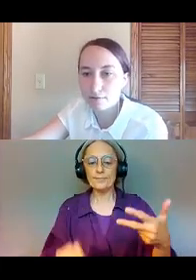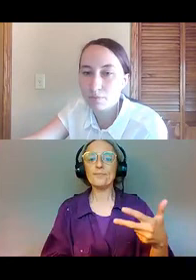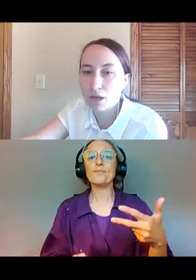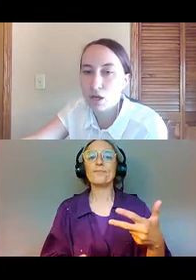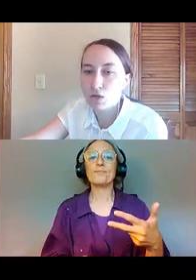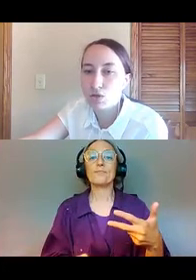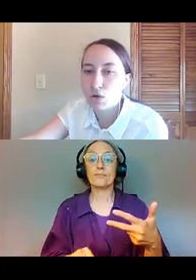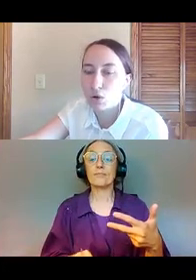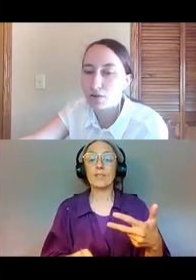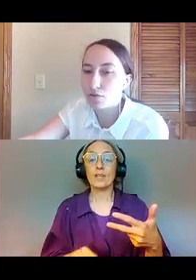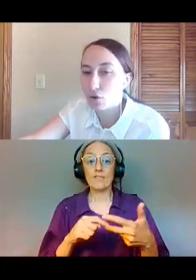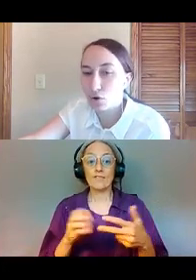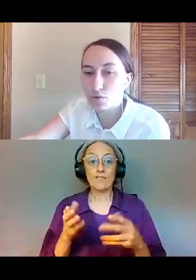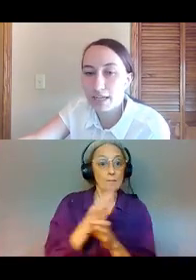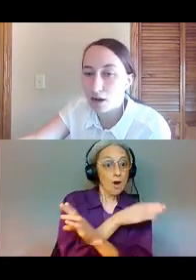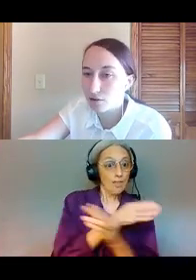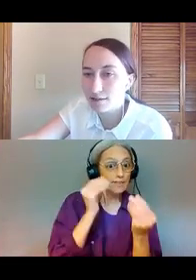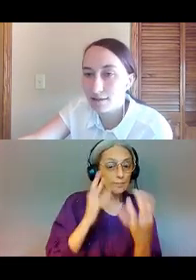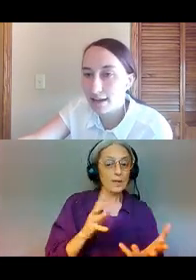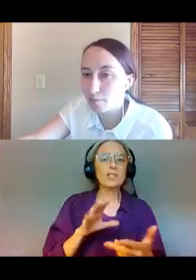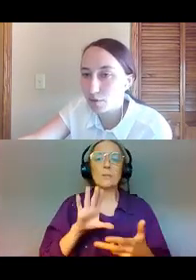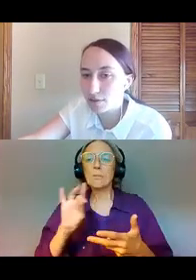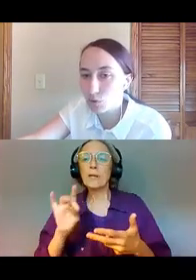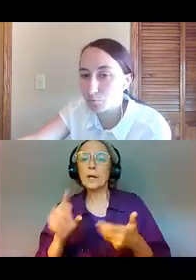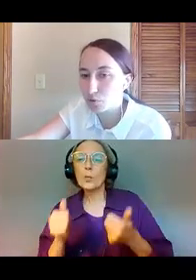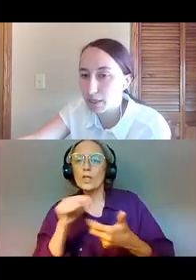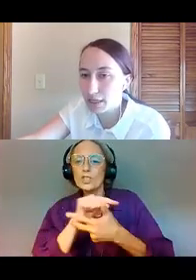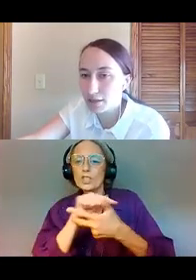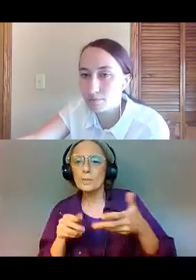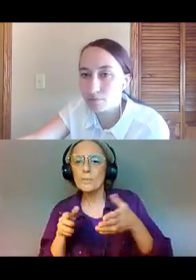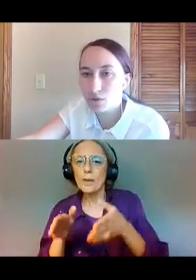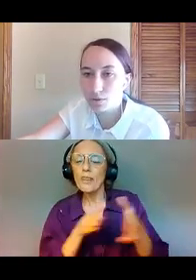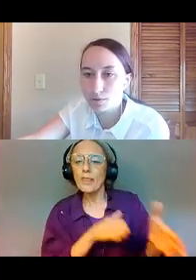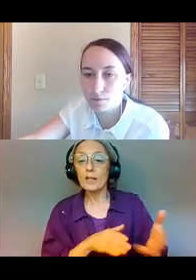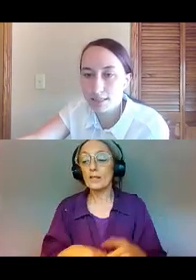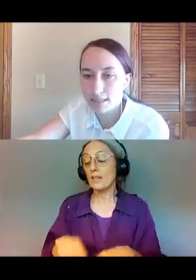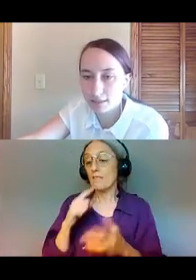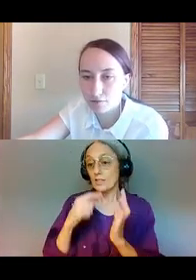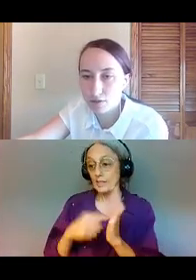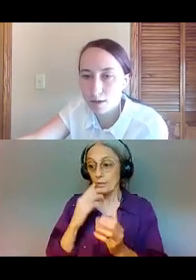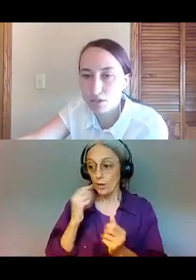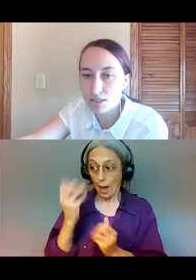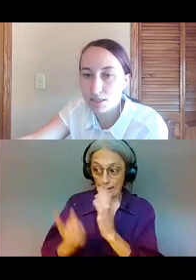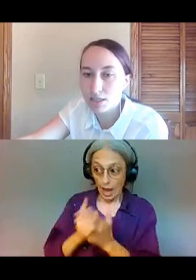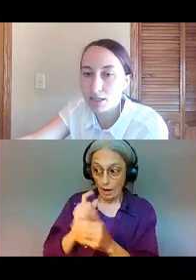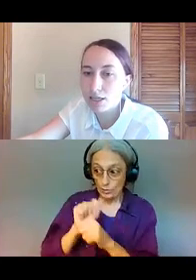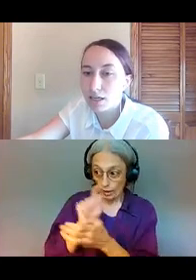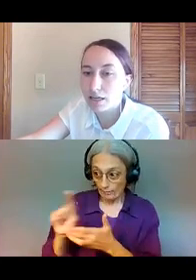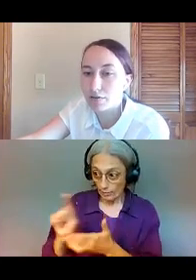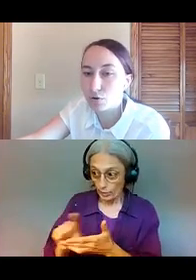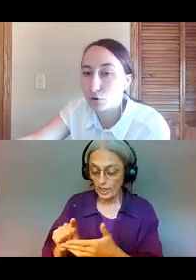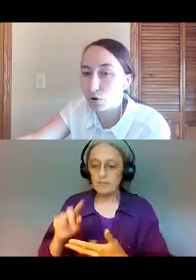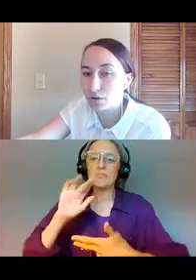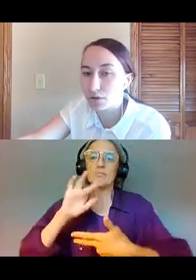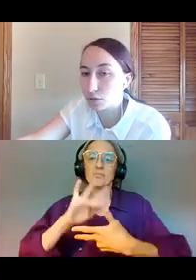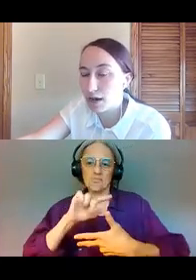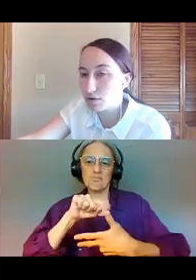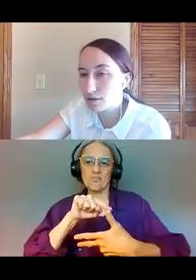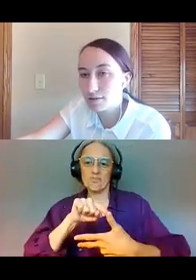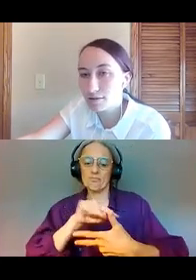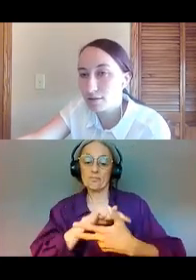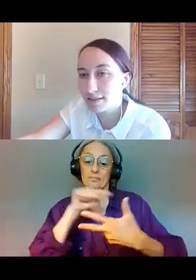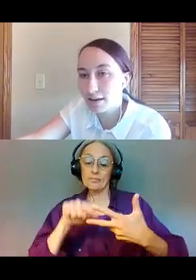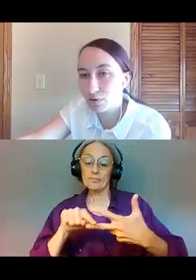have. So if you know the hours a staff person worked per week, you will select the first option. If you know the